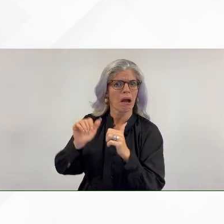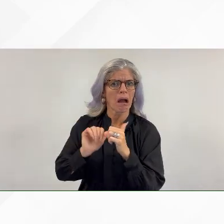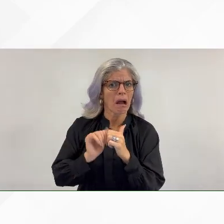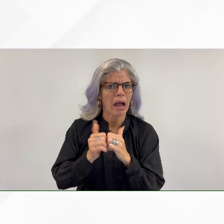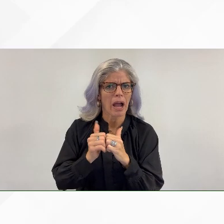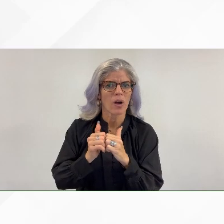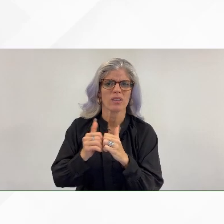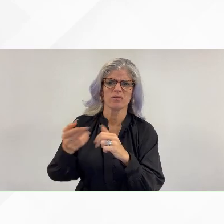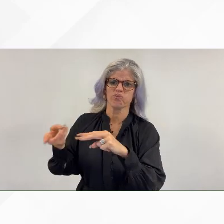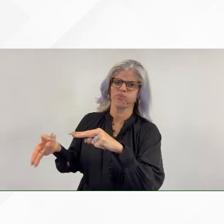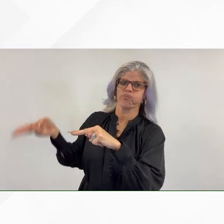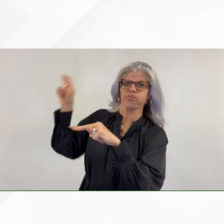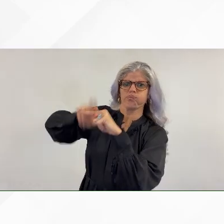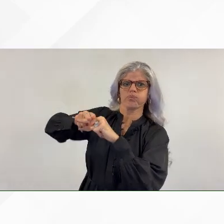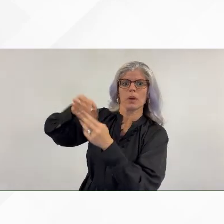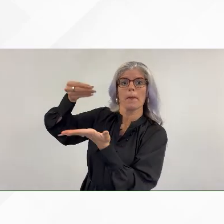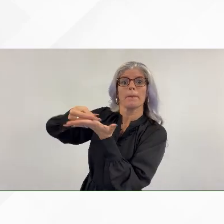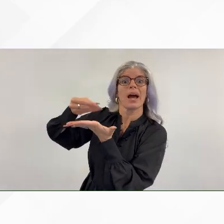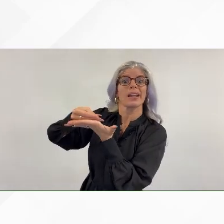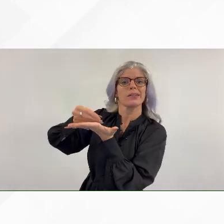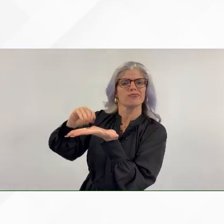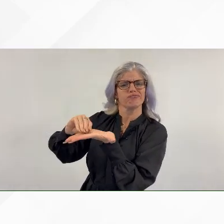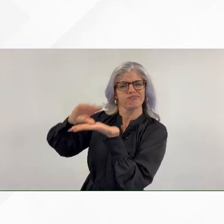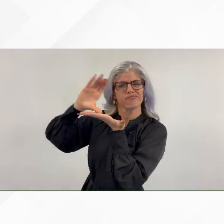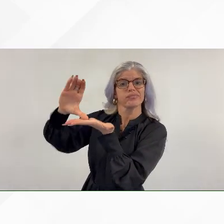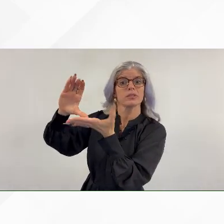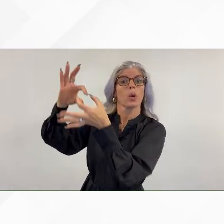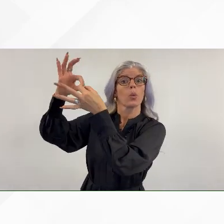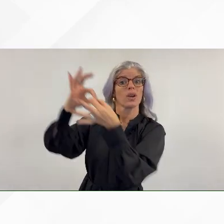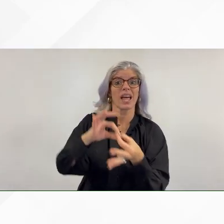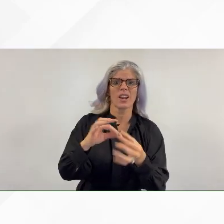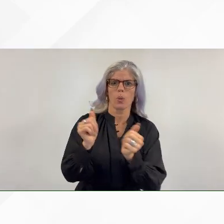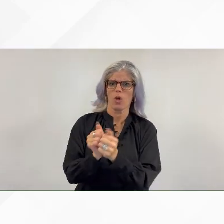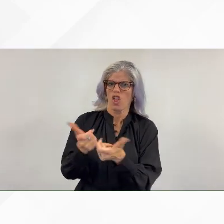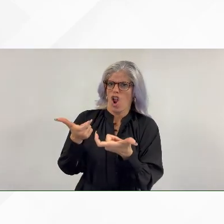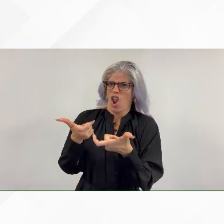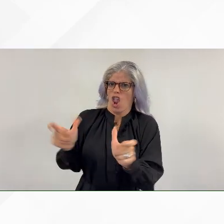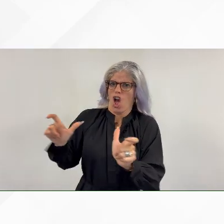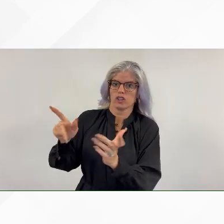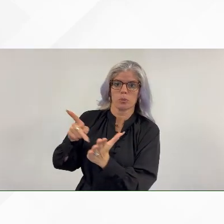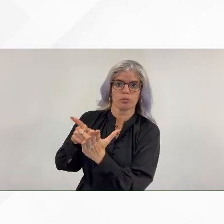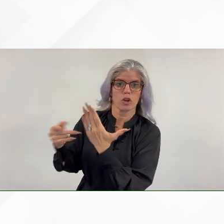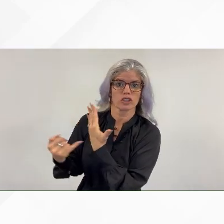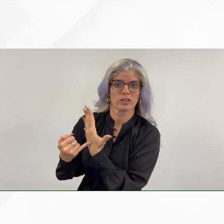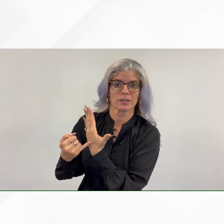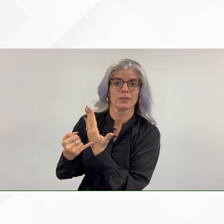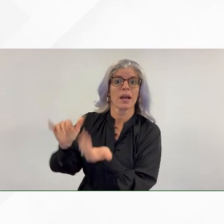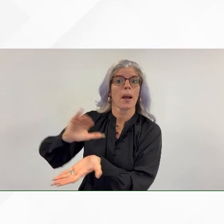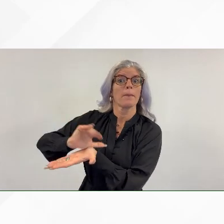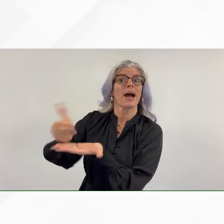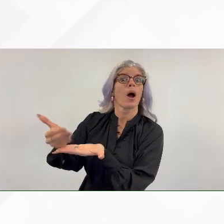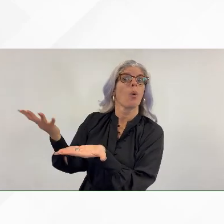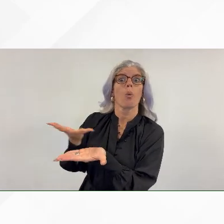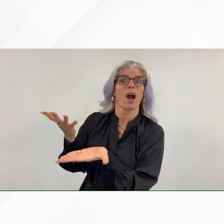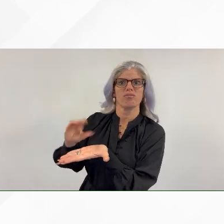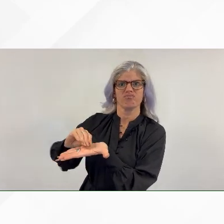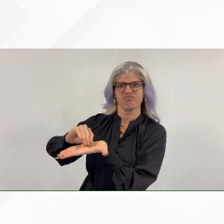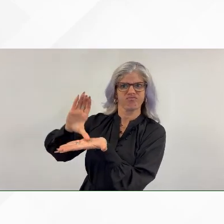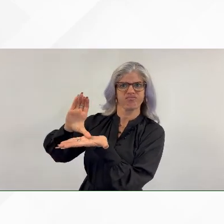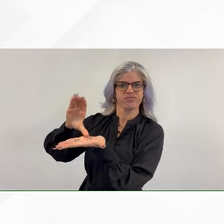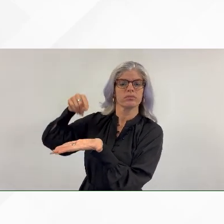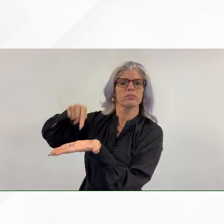that down. If the project cost is less than $1 million, the project is processed as a small